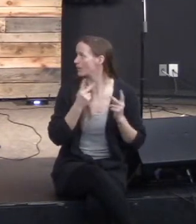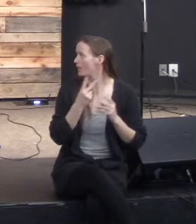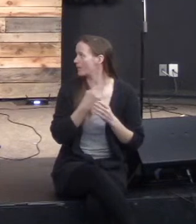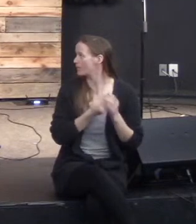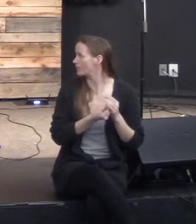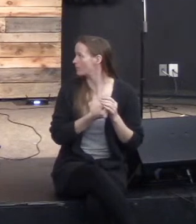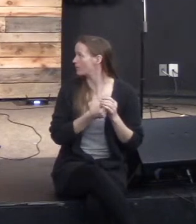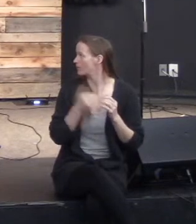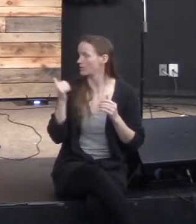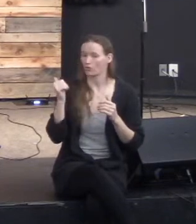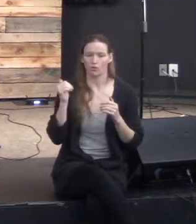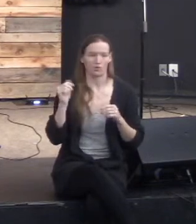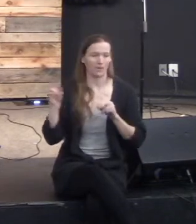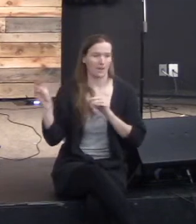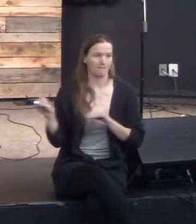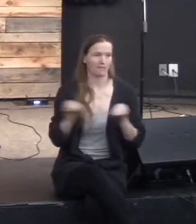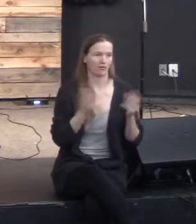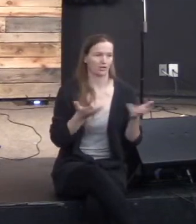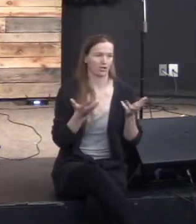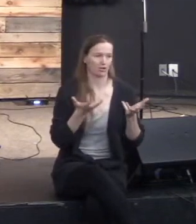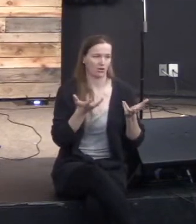church.